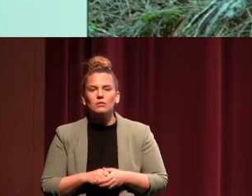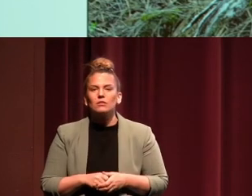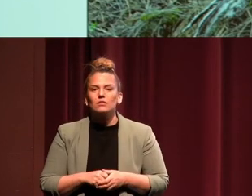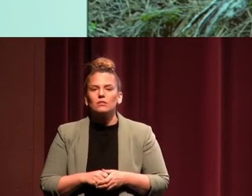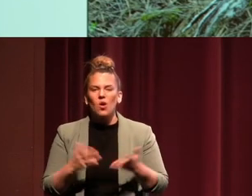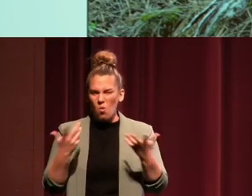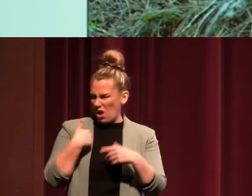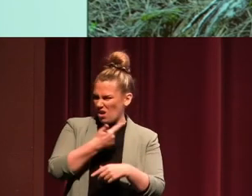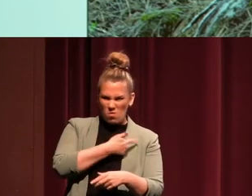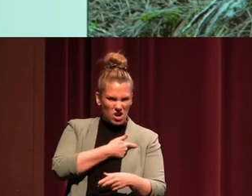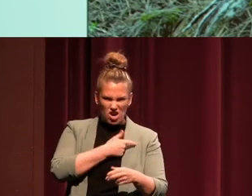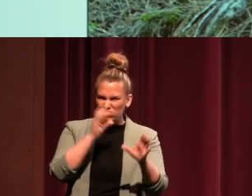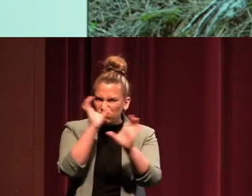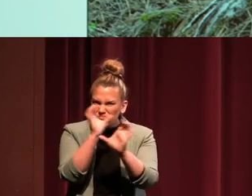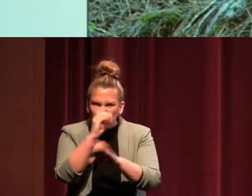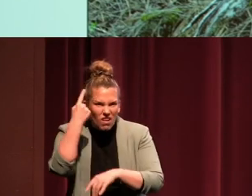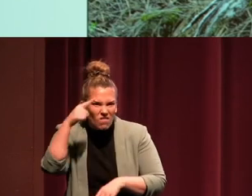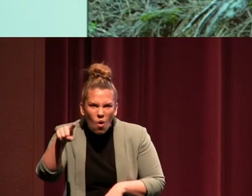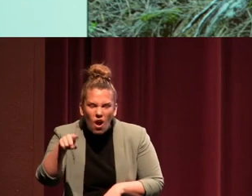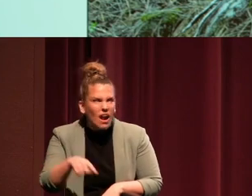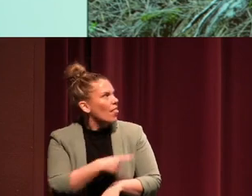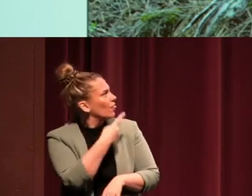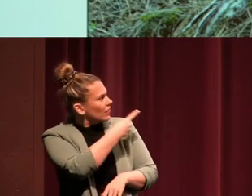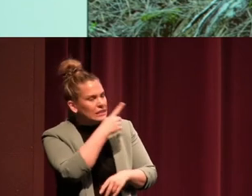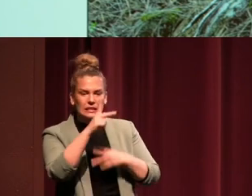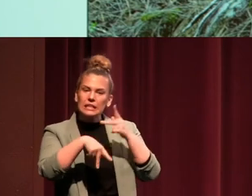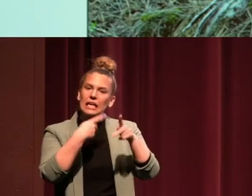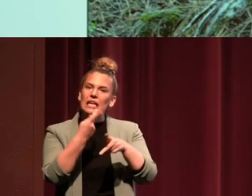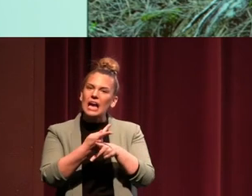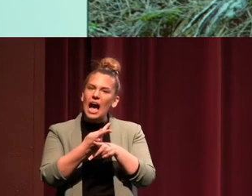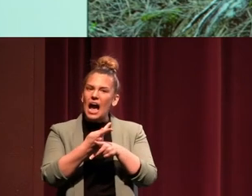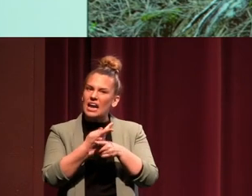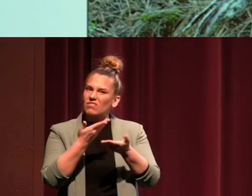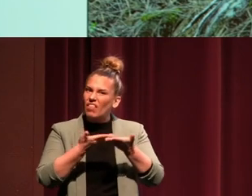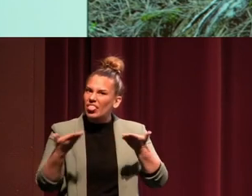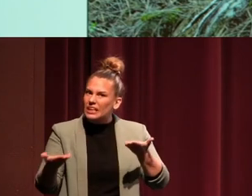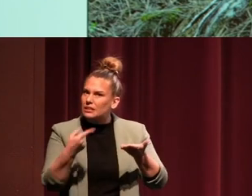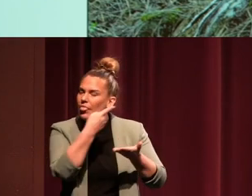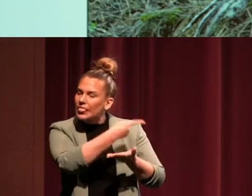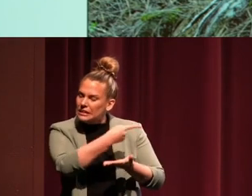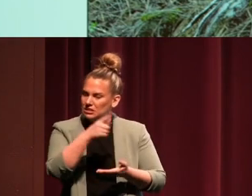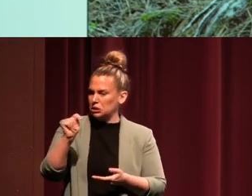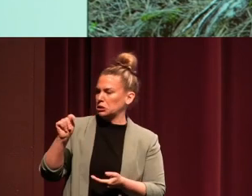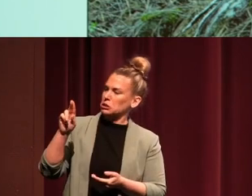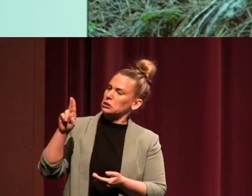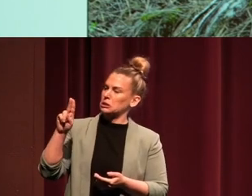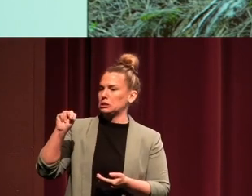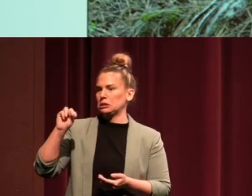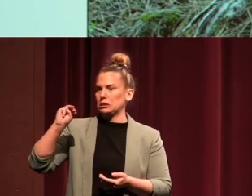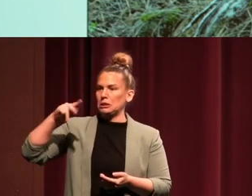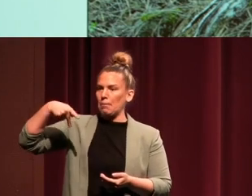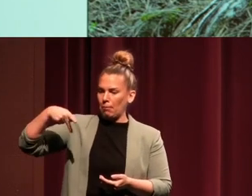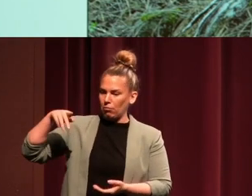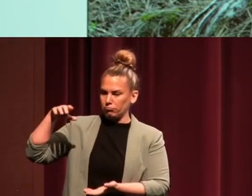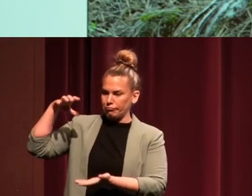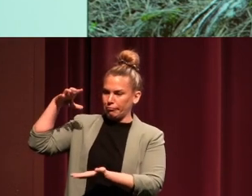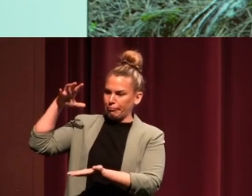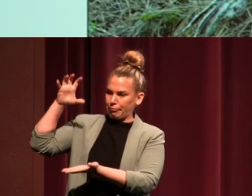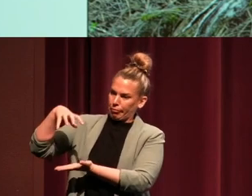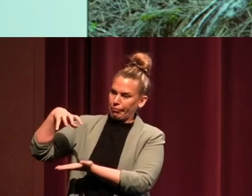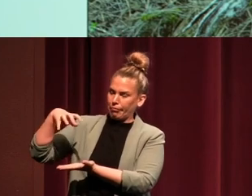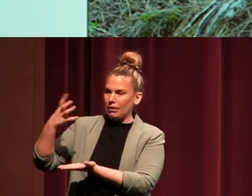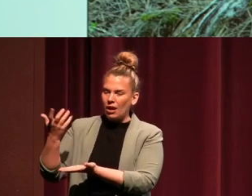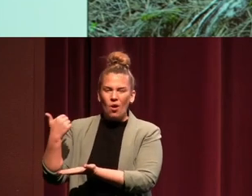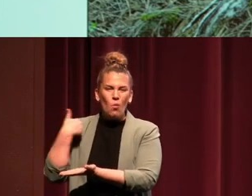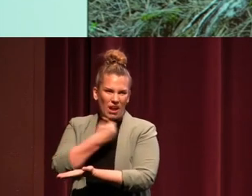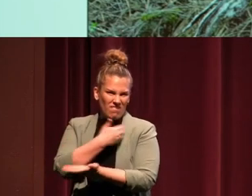what we're hunting for are these sorts of features. This is a stump. We only do this thing to dead trees, and there's